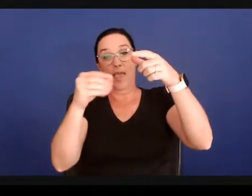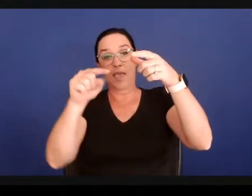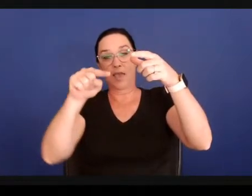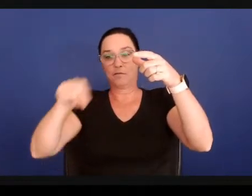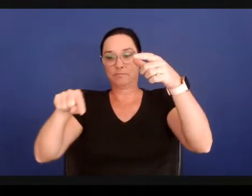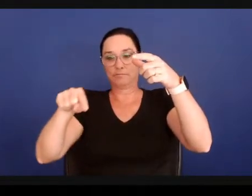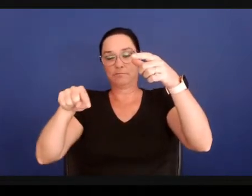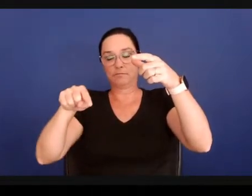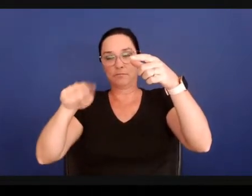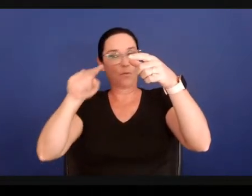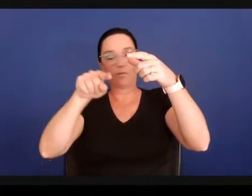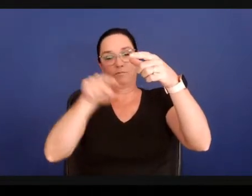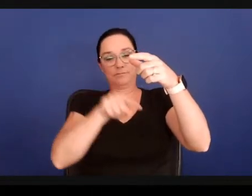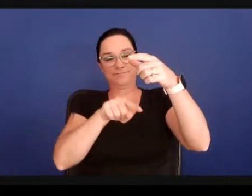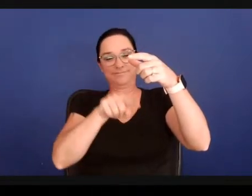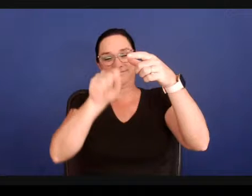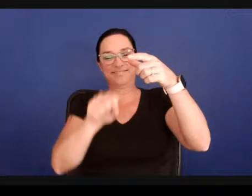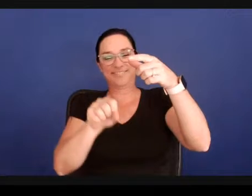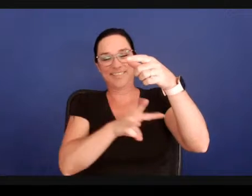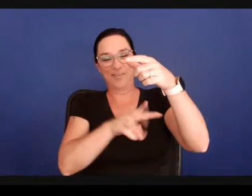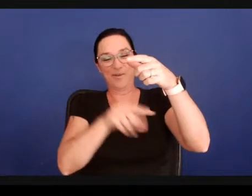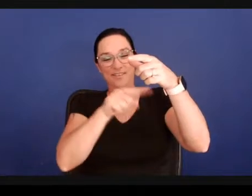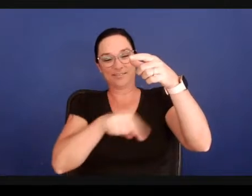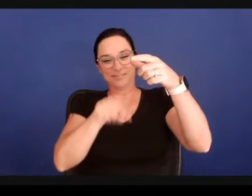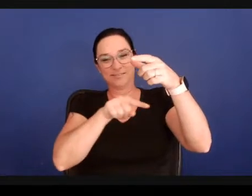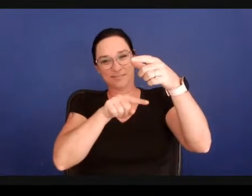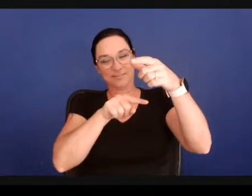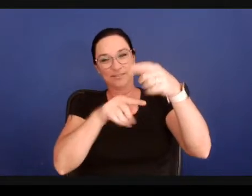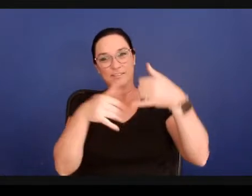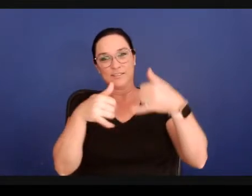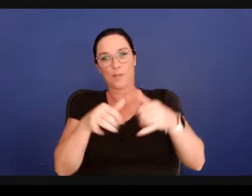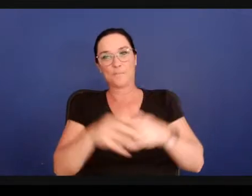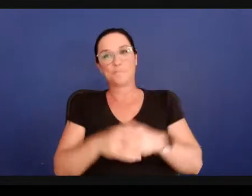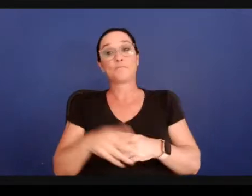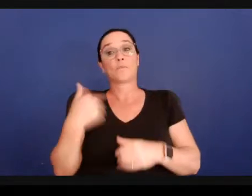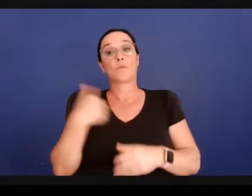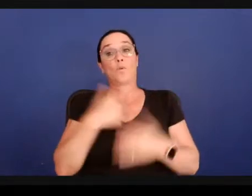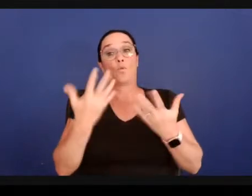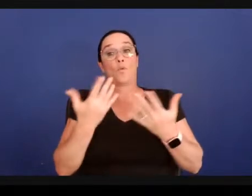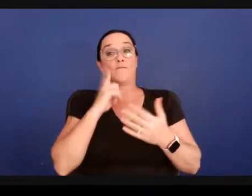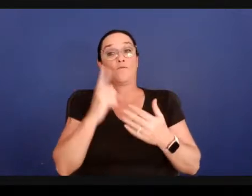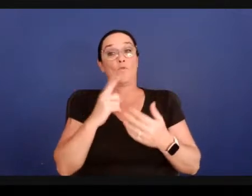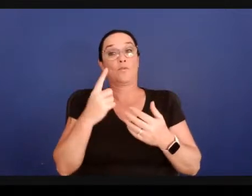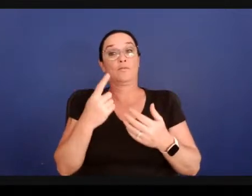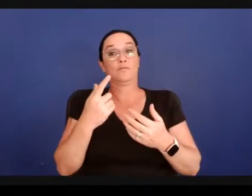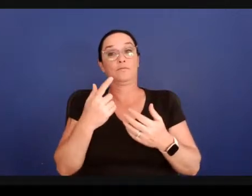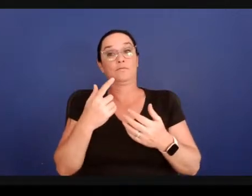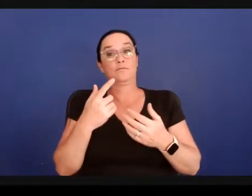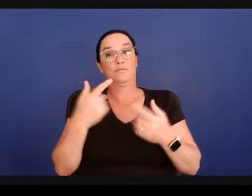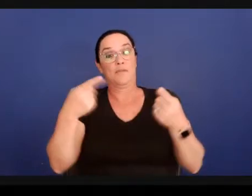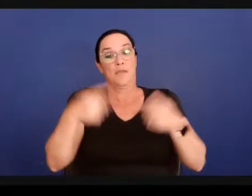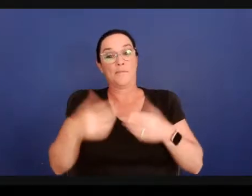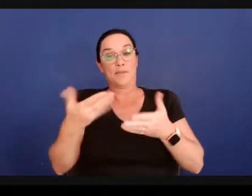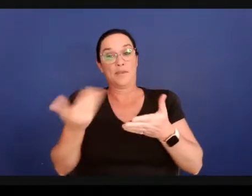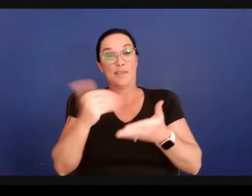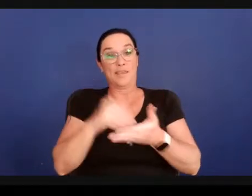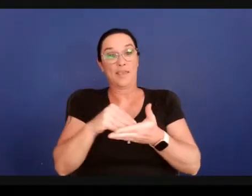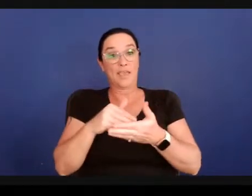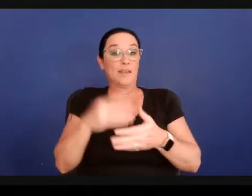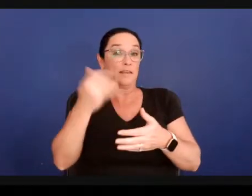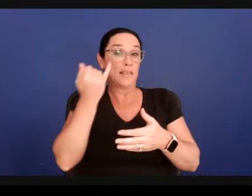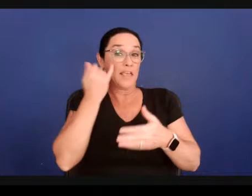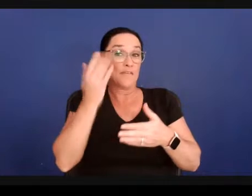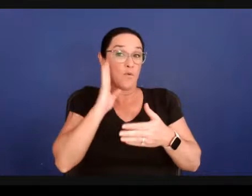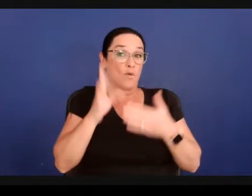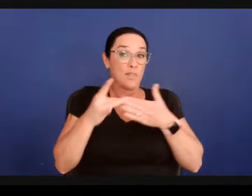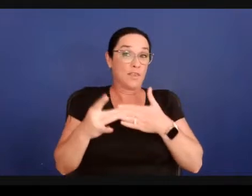both. And waiting until the next pulse, something like this occurs. And whether that leads to another eruption or more